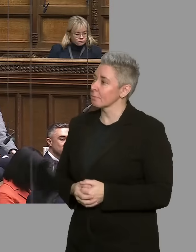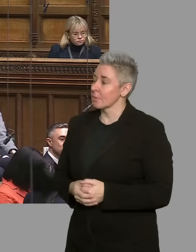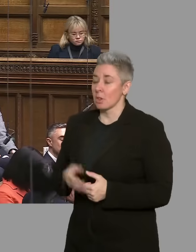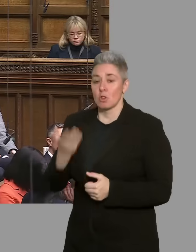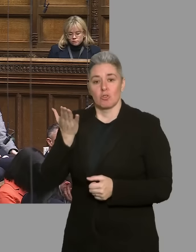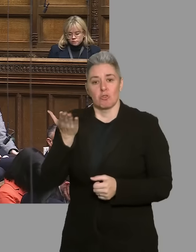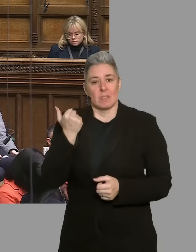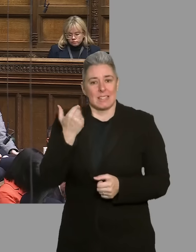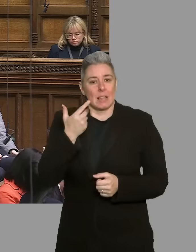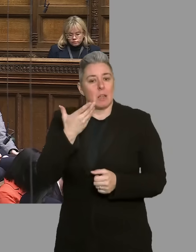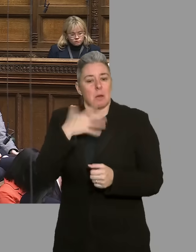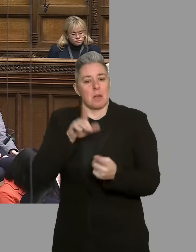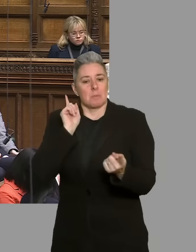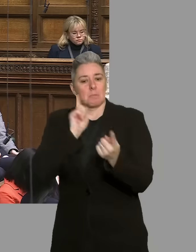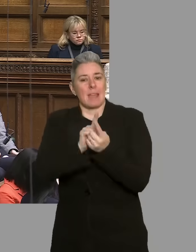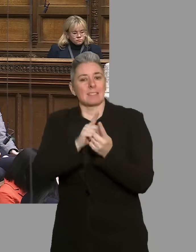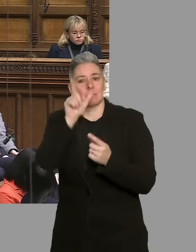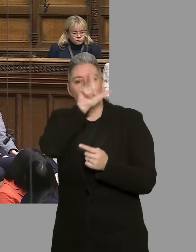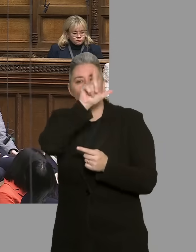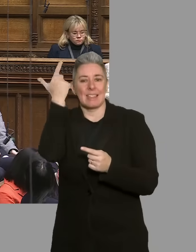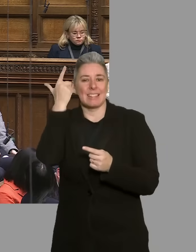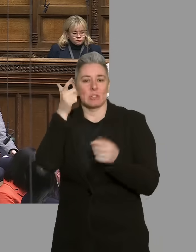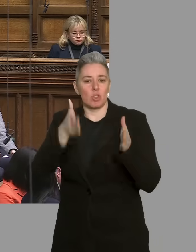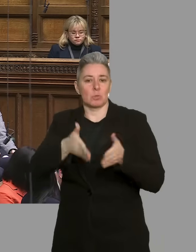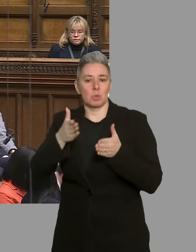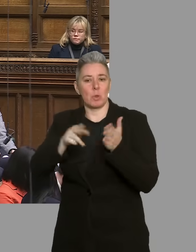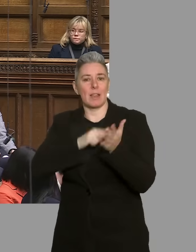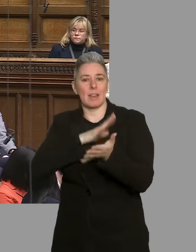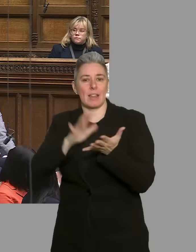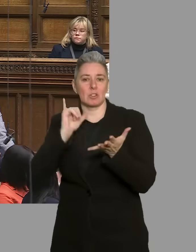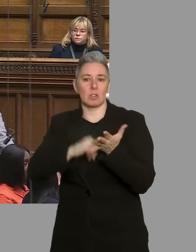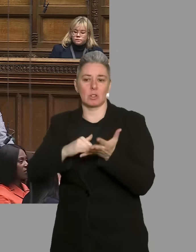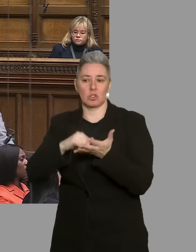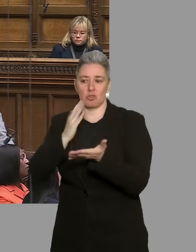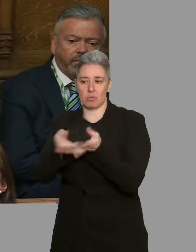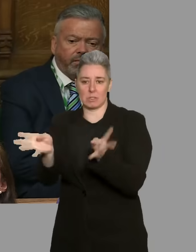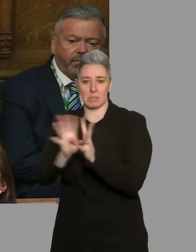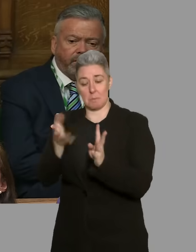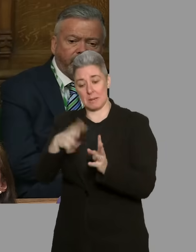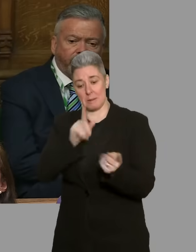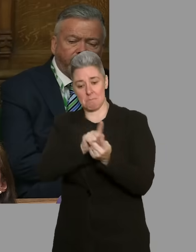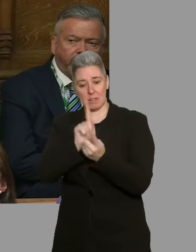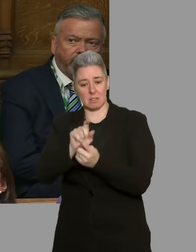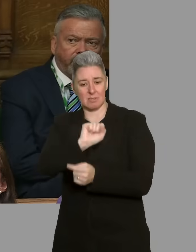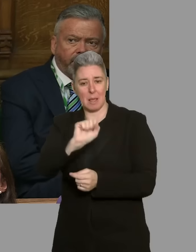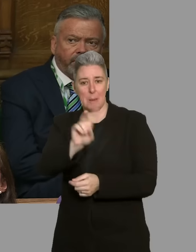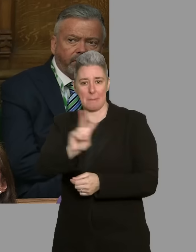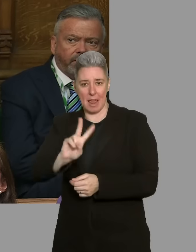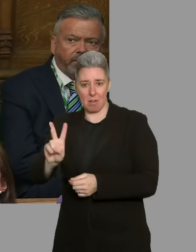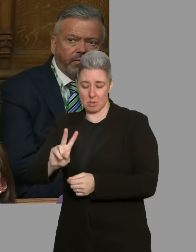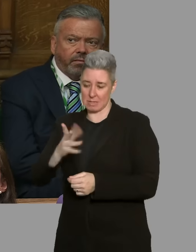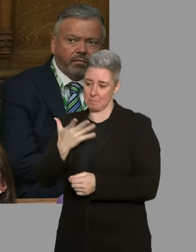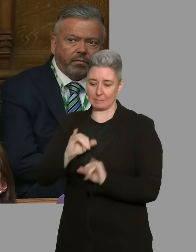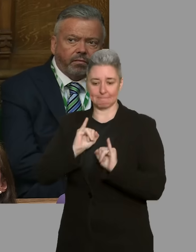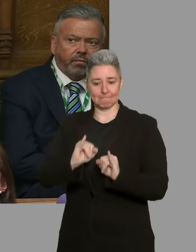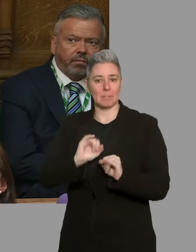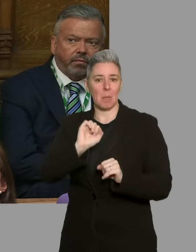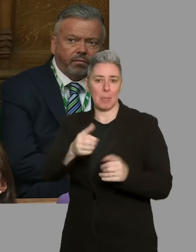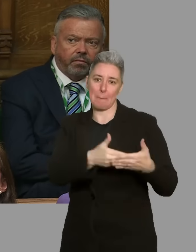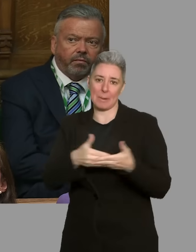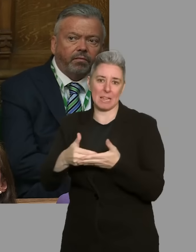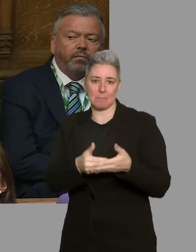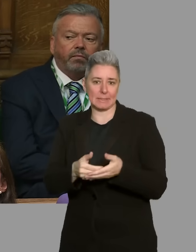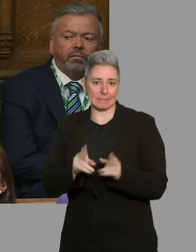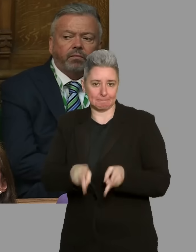Now, understandably, their confidence in the system is at an all-time low, and they want answers about the circumstances in which at